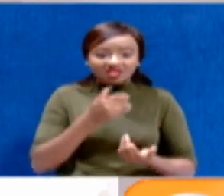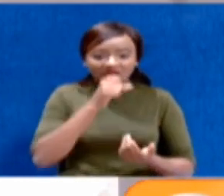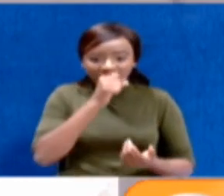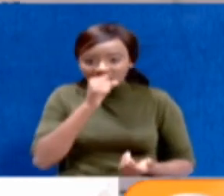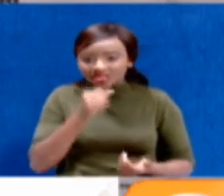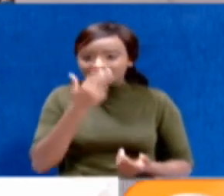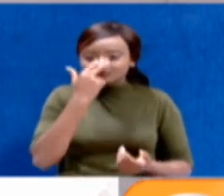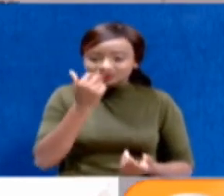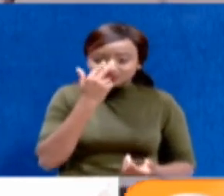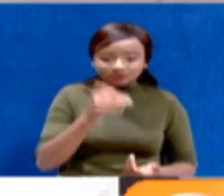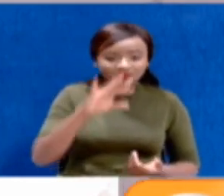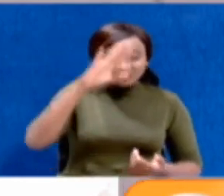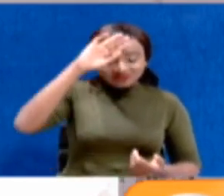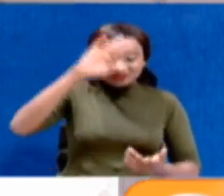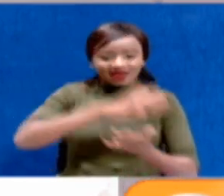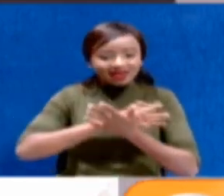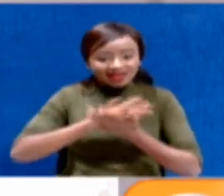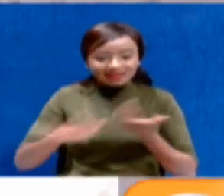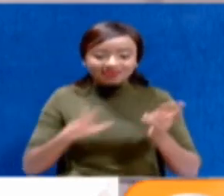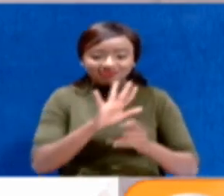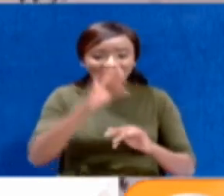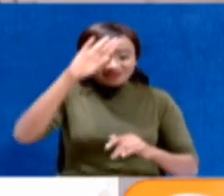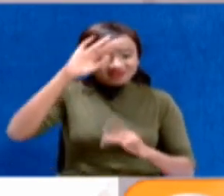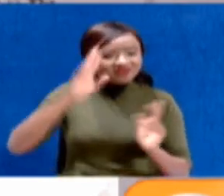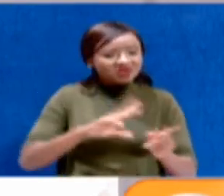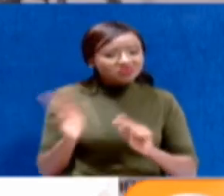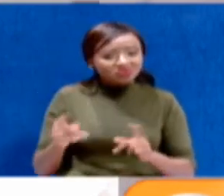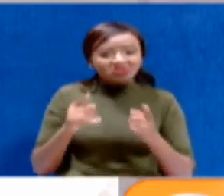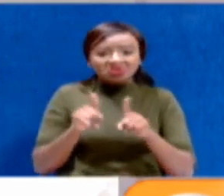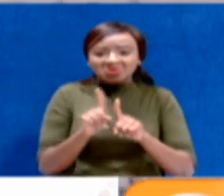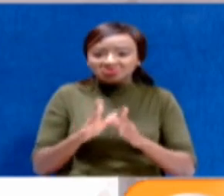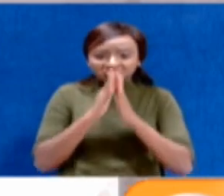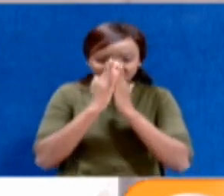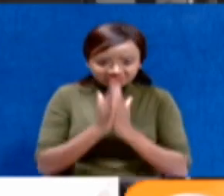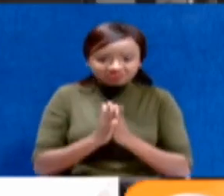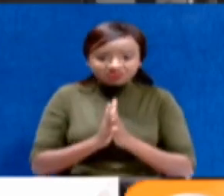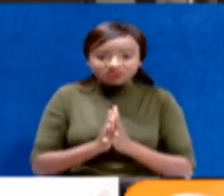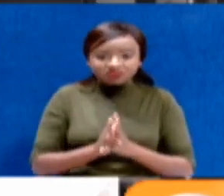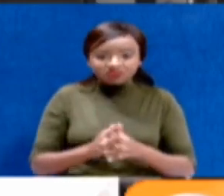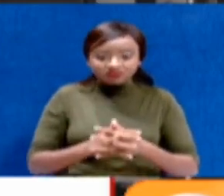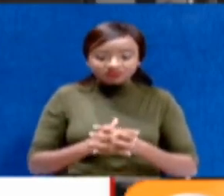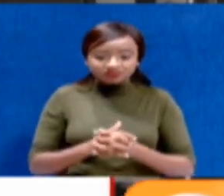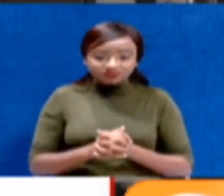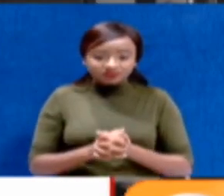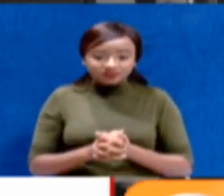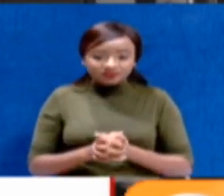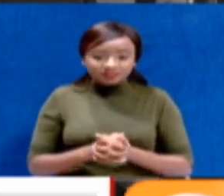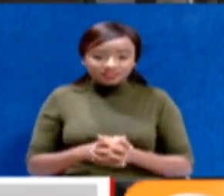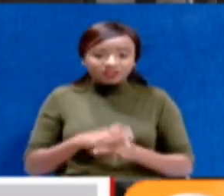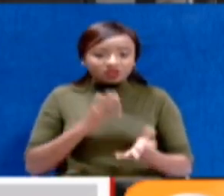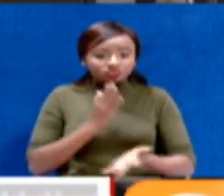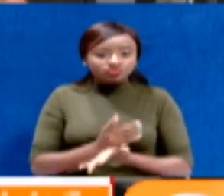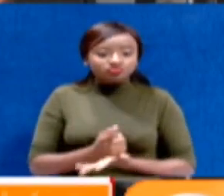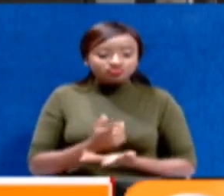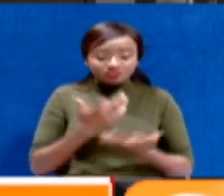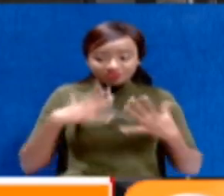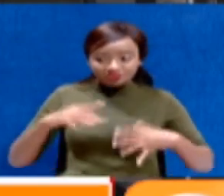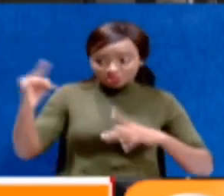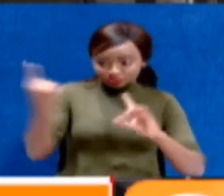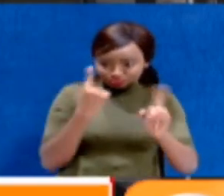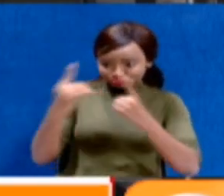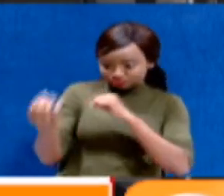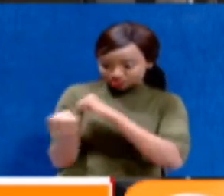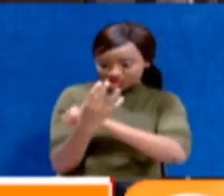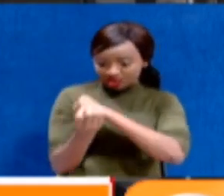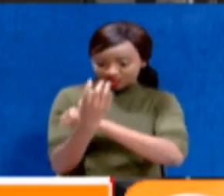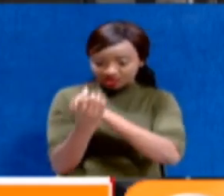coughs, no fever. His temperature was normal, no sneezing. Na huko ndani, walileta au counselors na advisors.